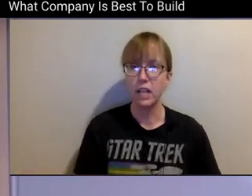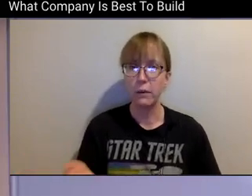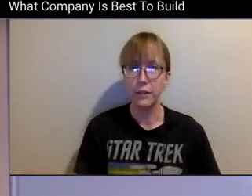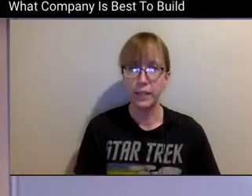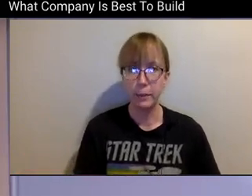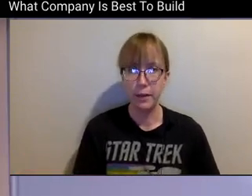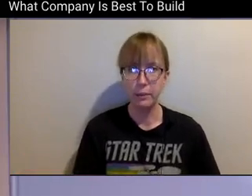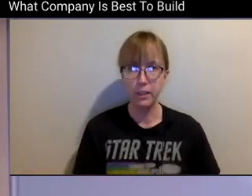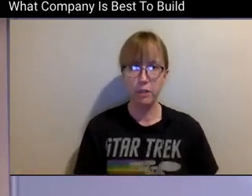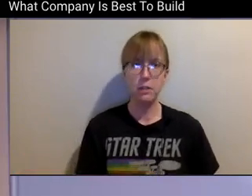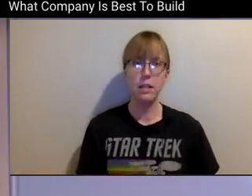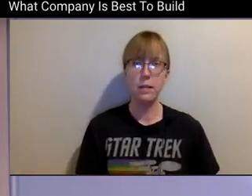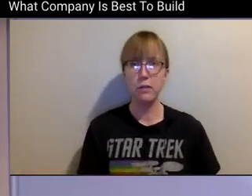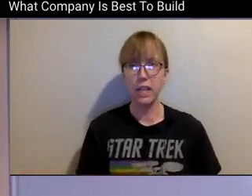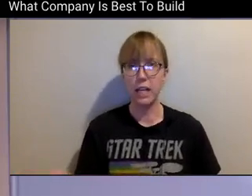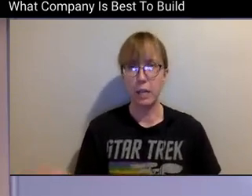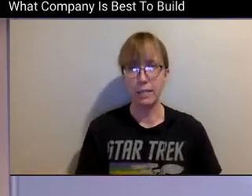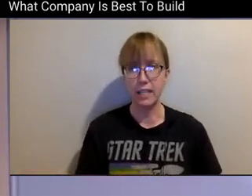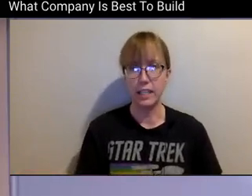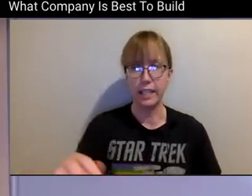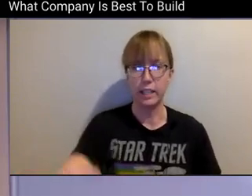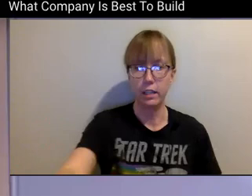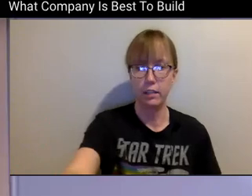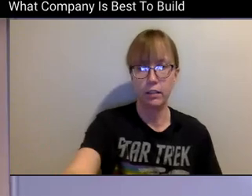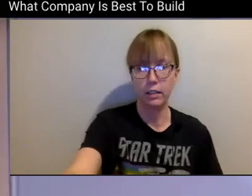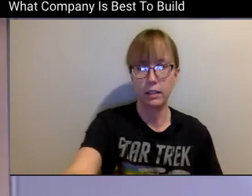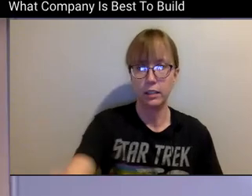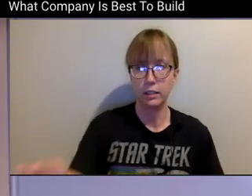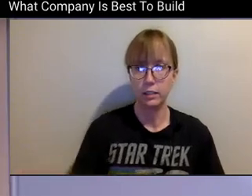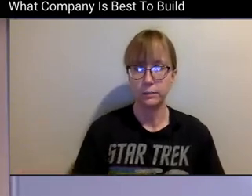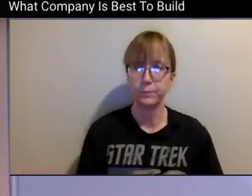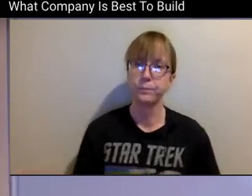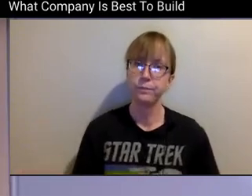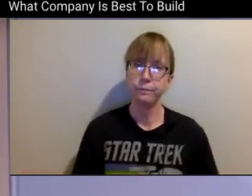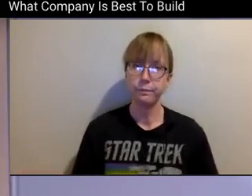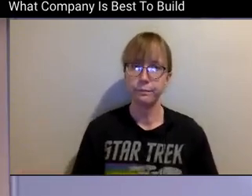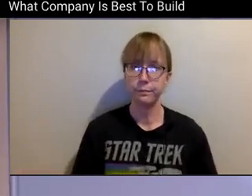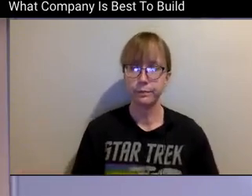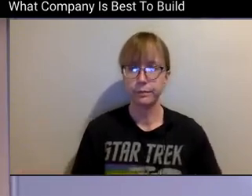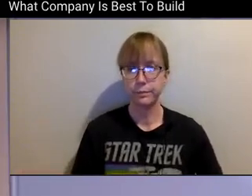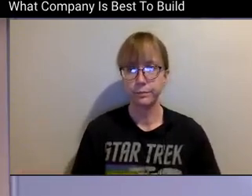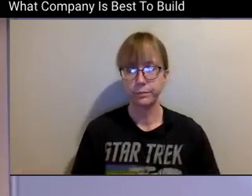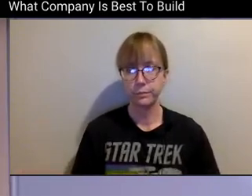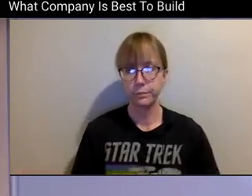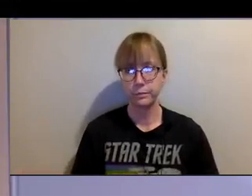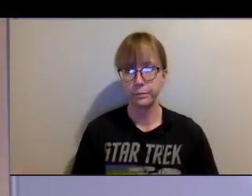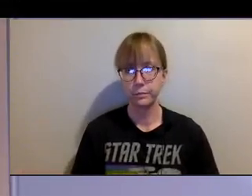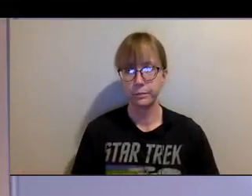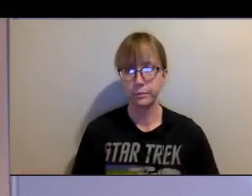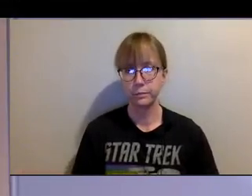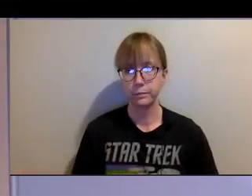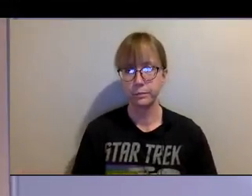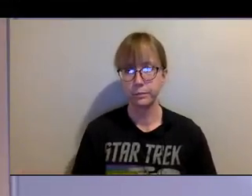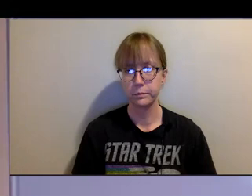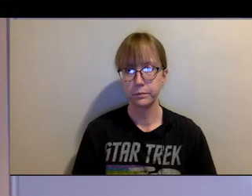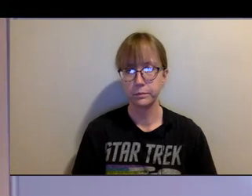know what you think about that below, and let me know if you think I missed anything. Here's some checklists for you. If your company pays